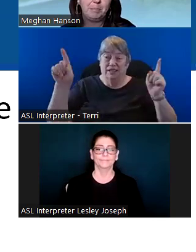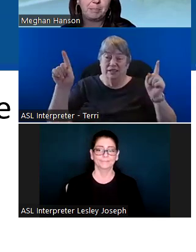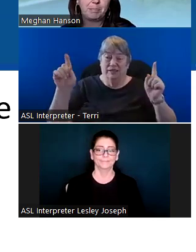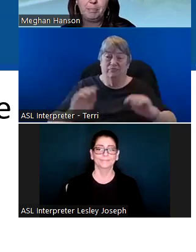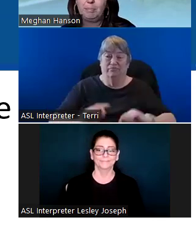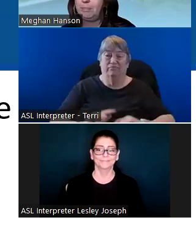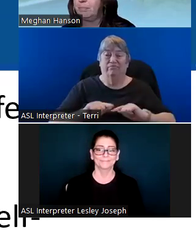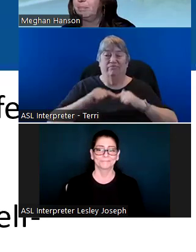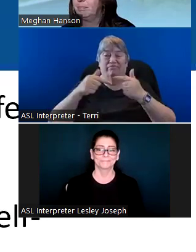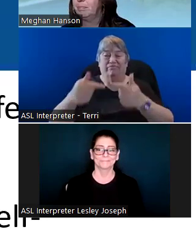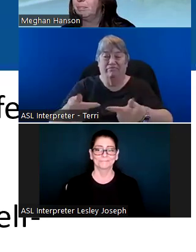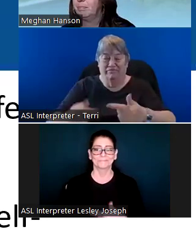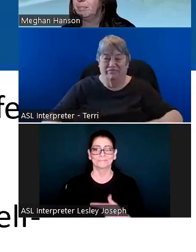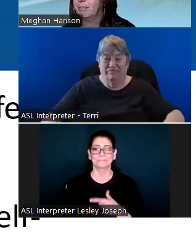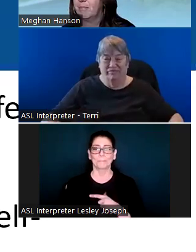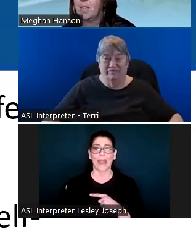slide.